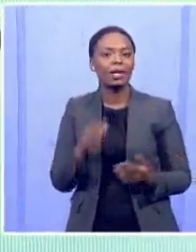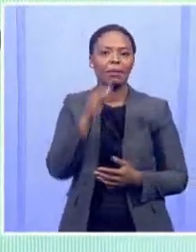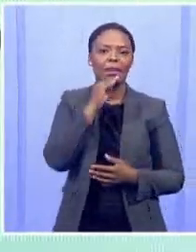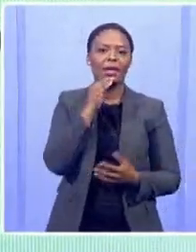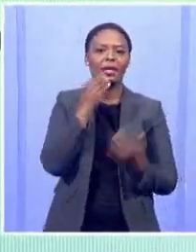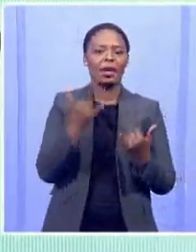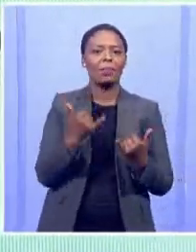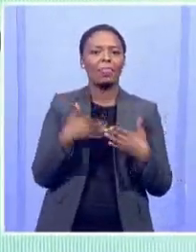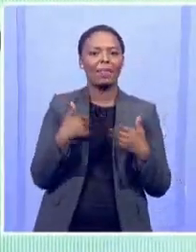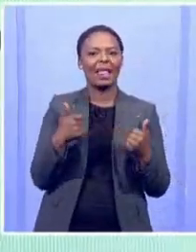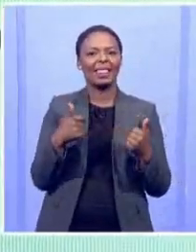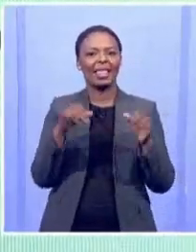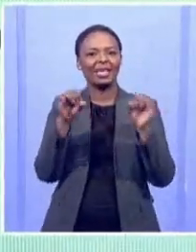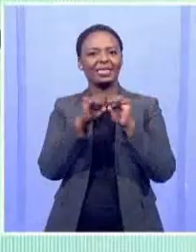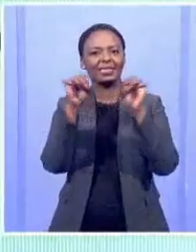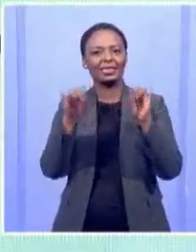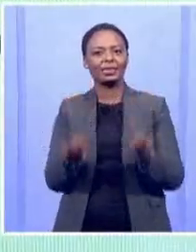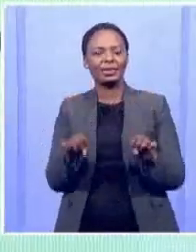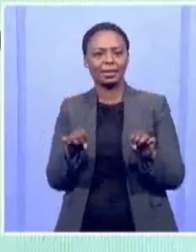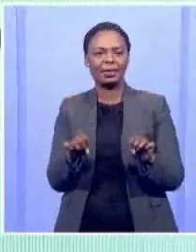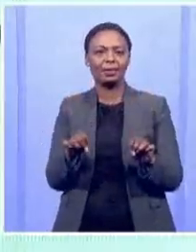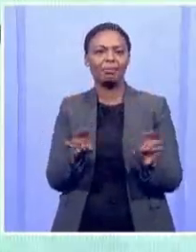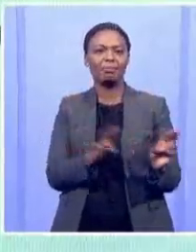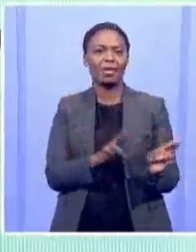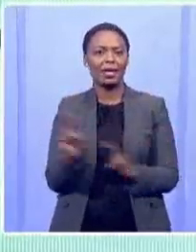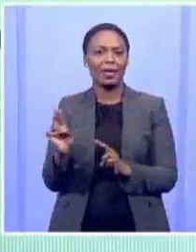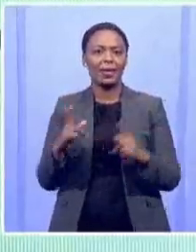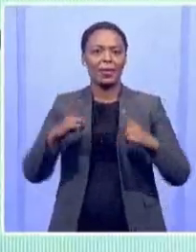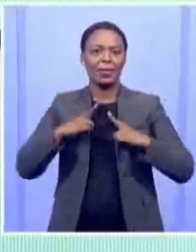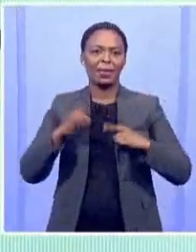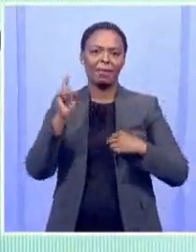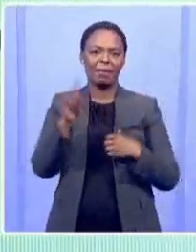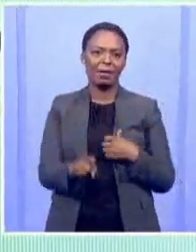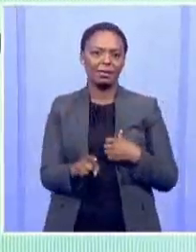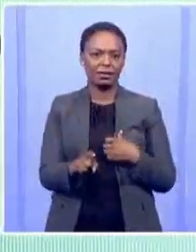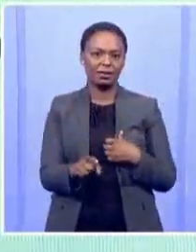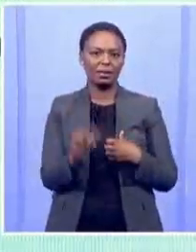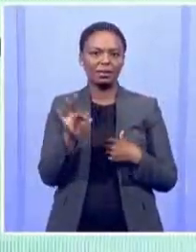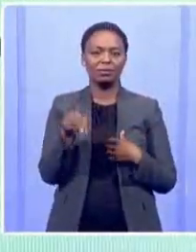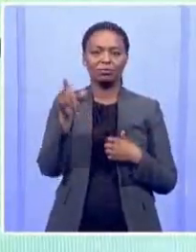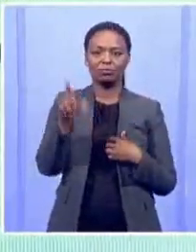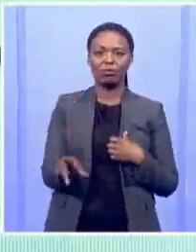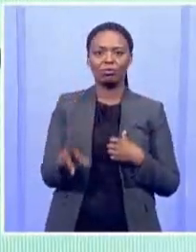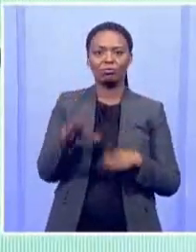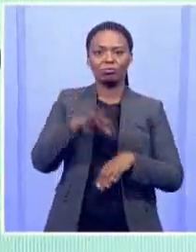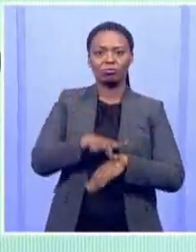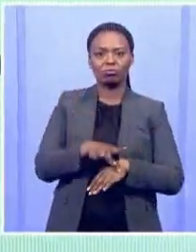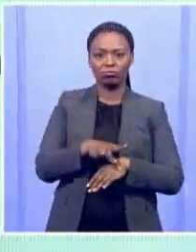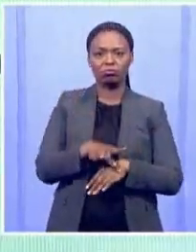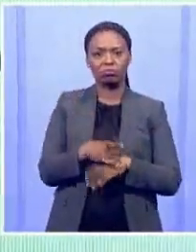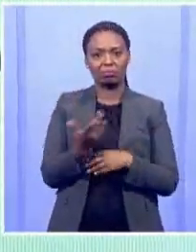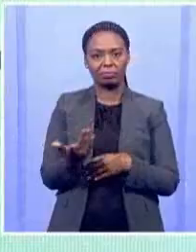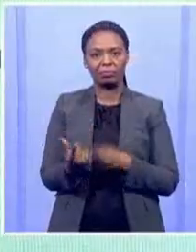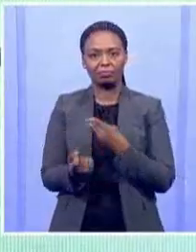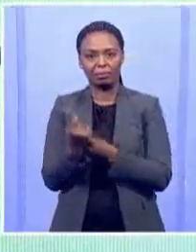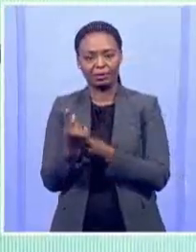health systems will have to be ready also to respond to this kind of